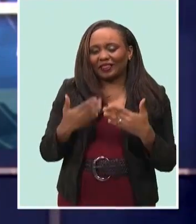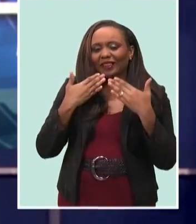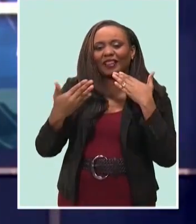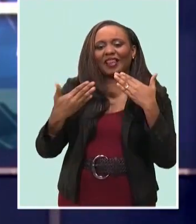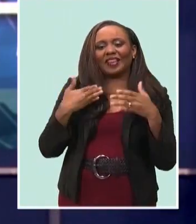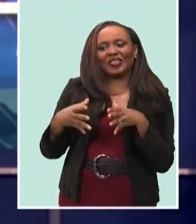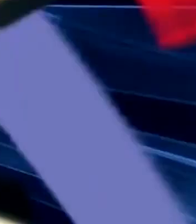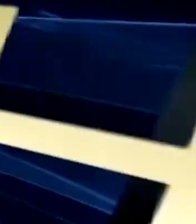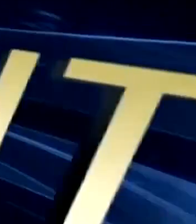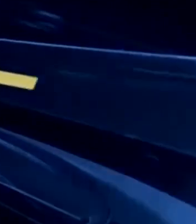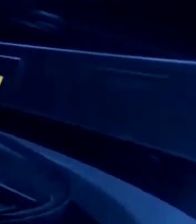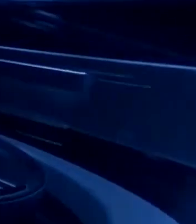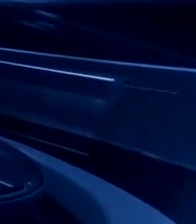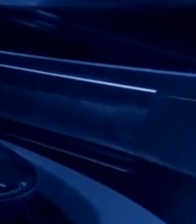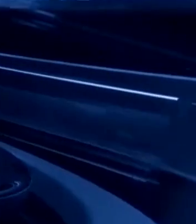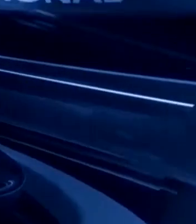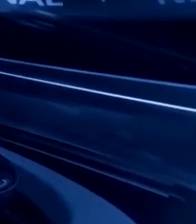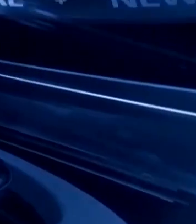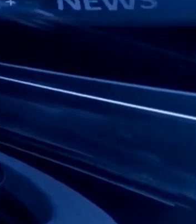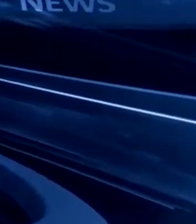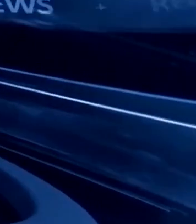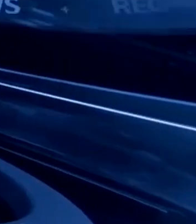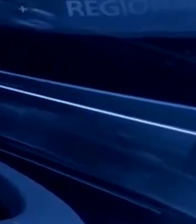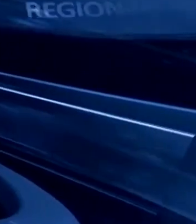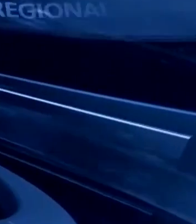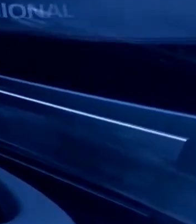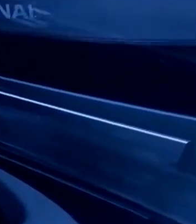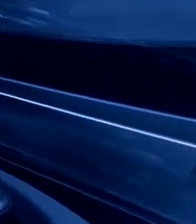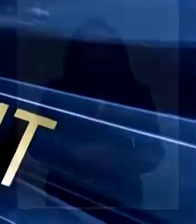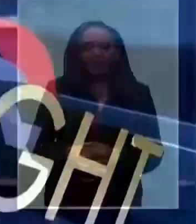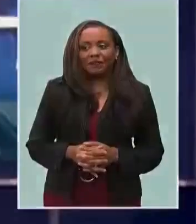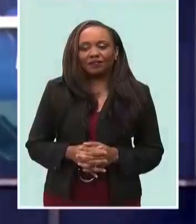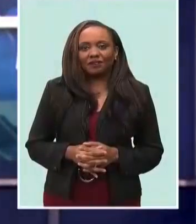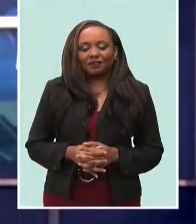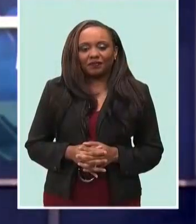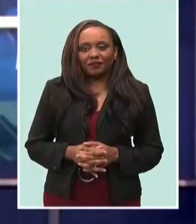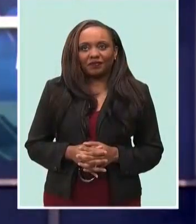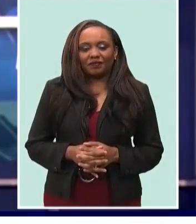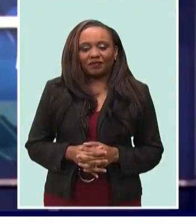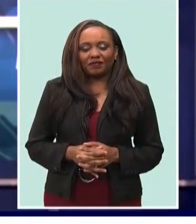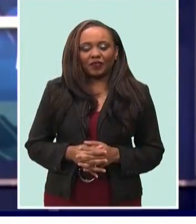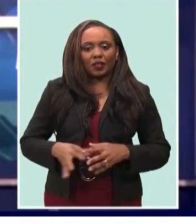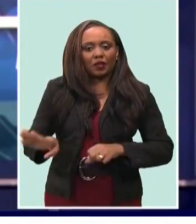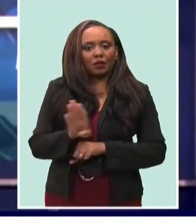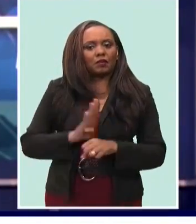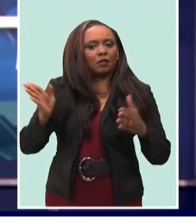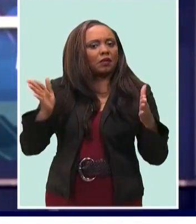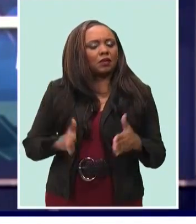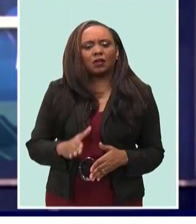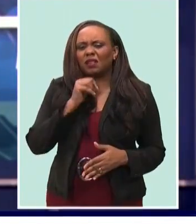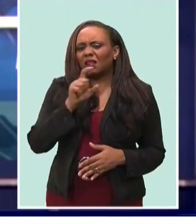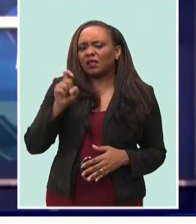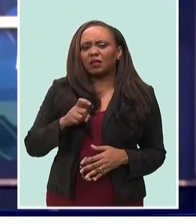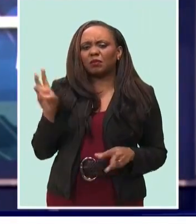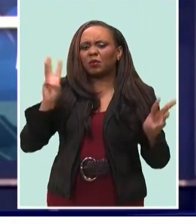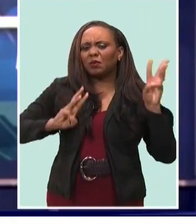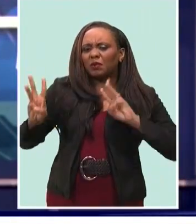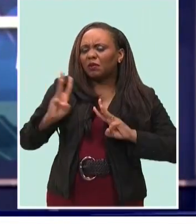so much, Sharika, indeed. Well, Barbadians need not fear the amendments